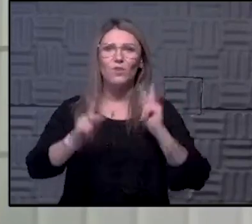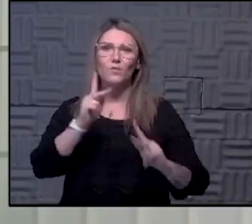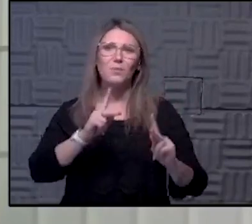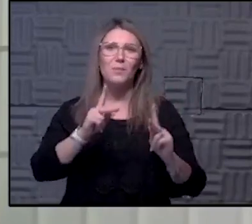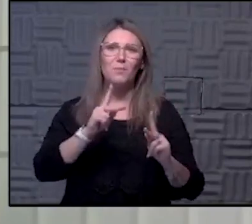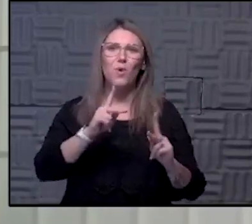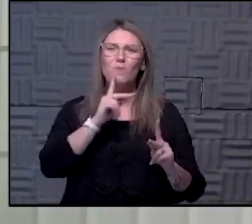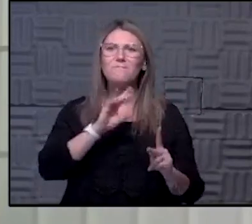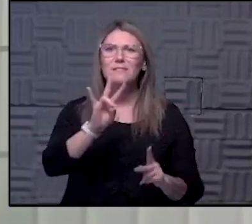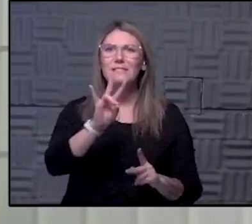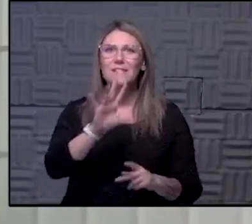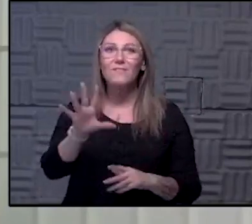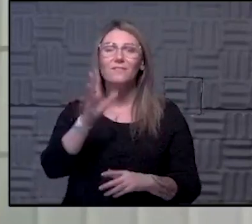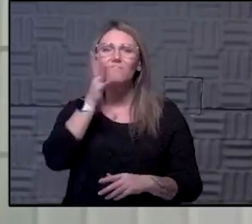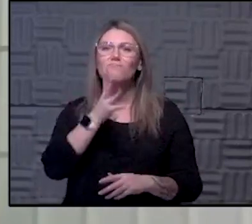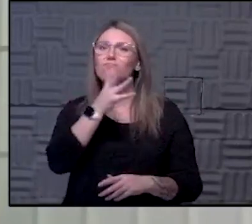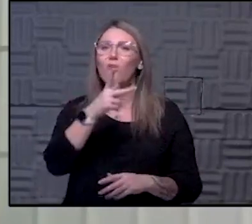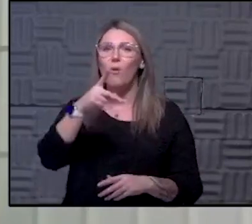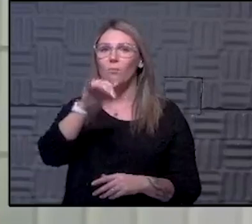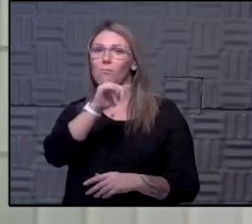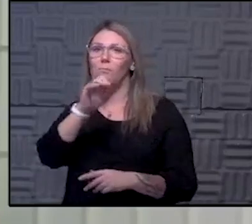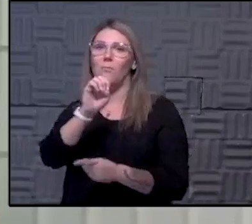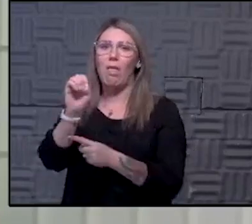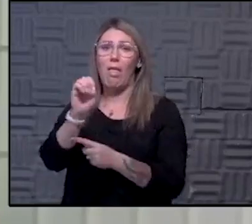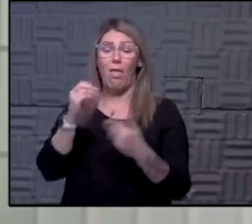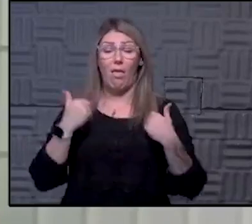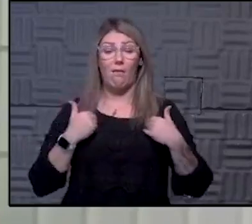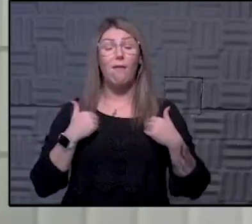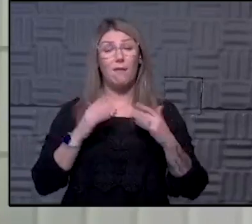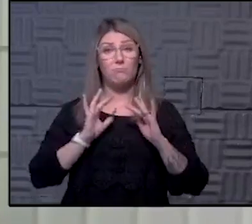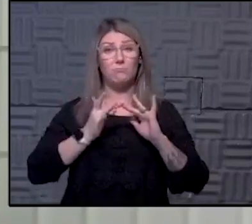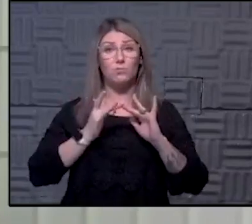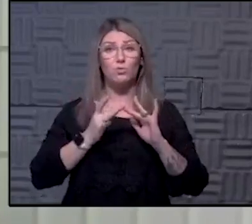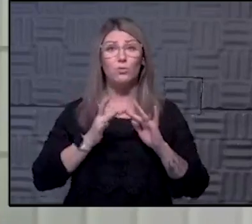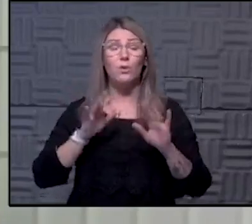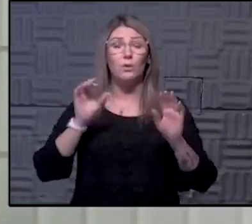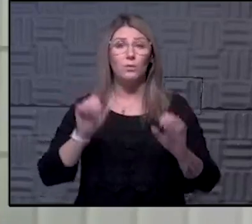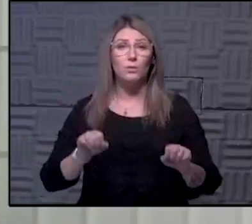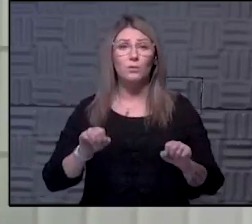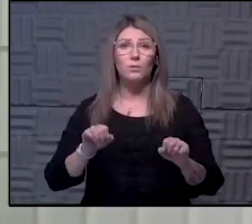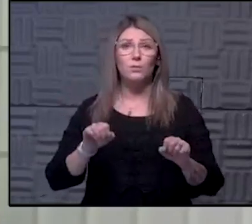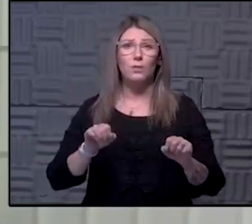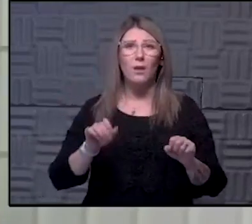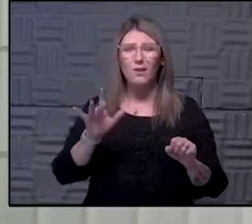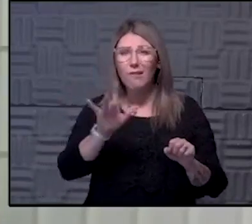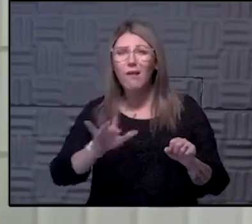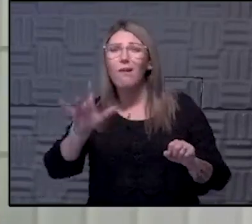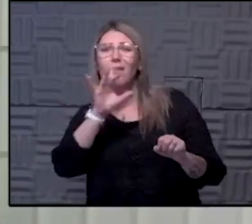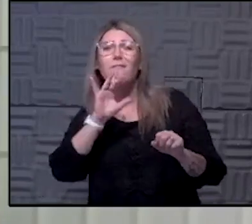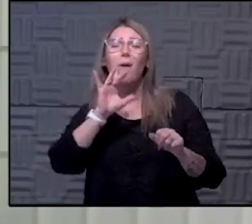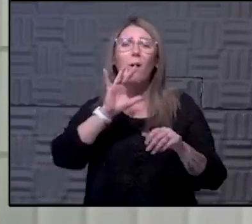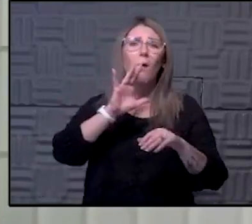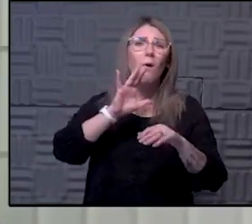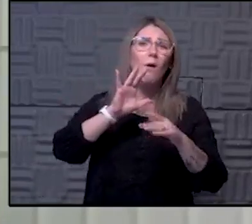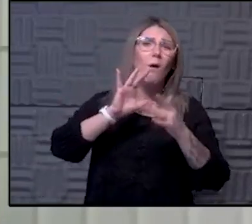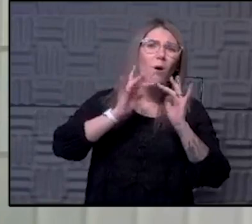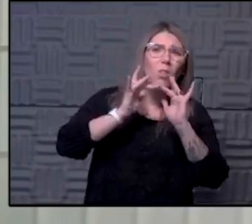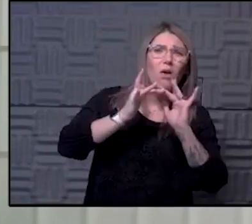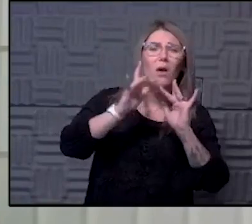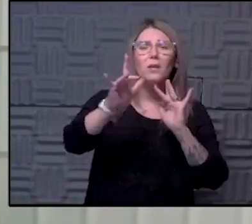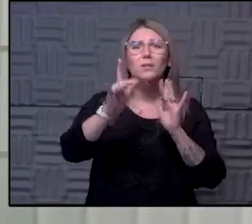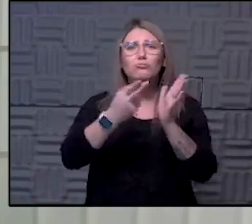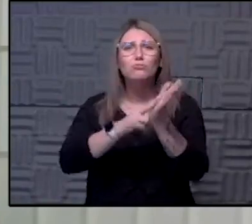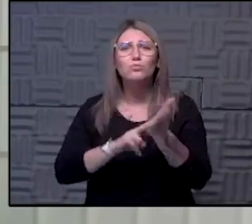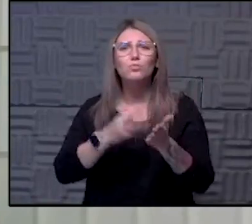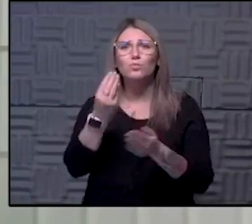75. They lived in rural Platte. They did have internet. They were able to navigate online to the registry through the state